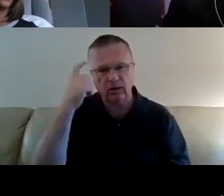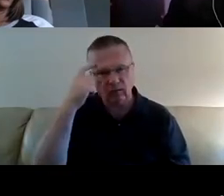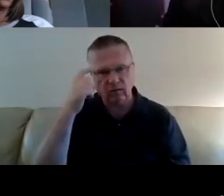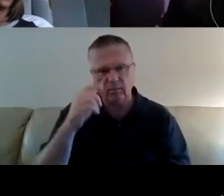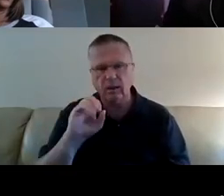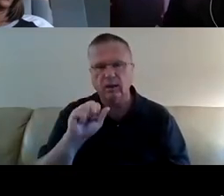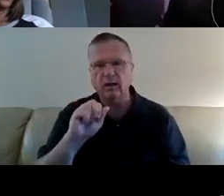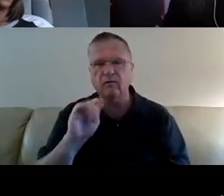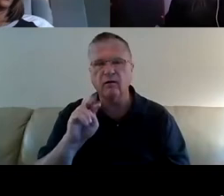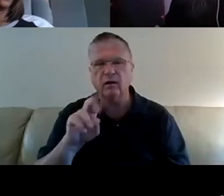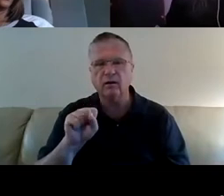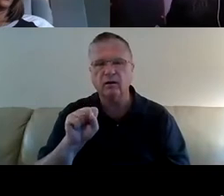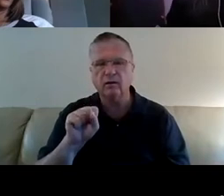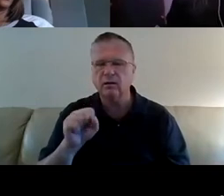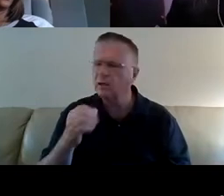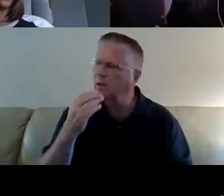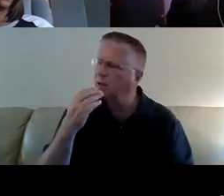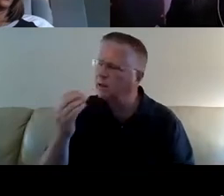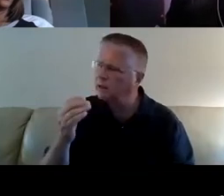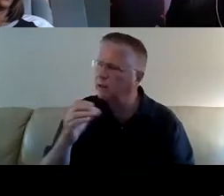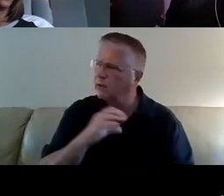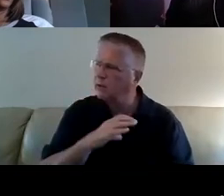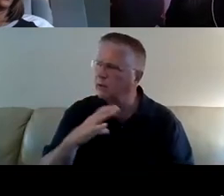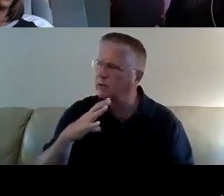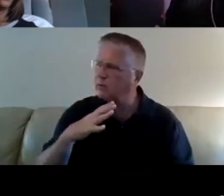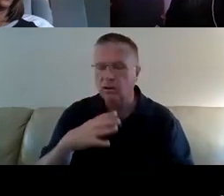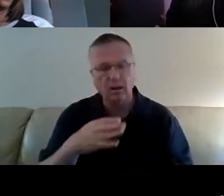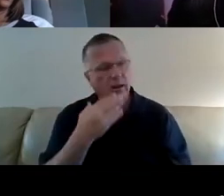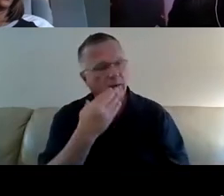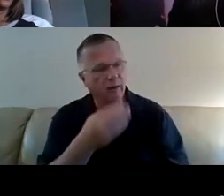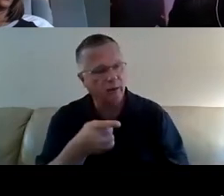you, Councilman. Thank you.